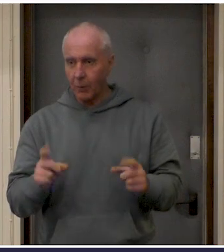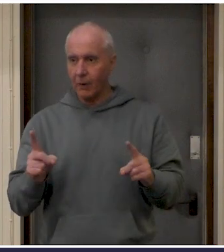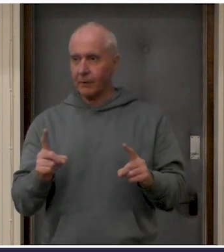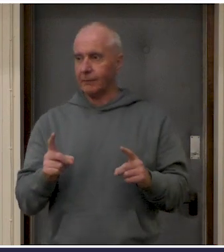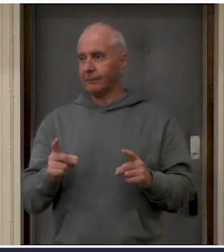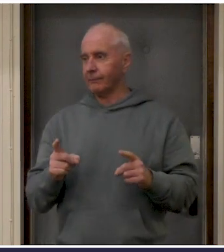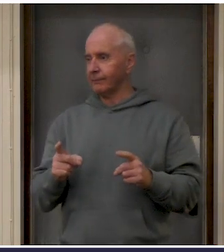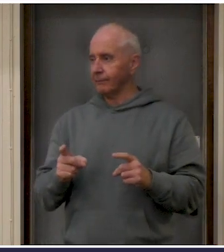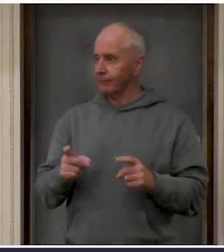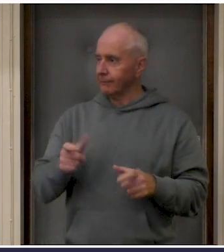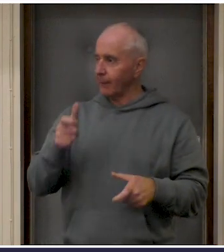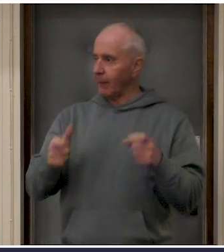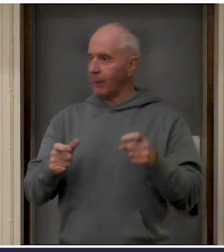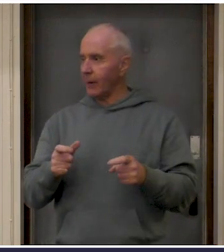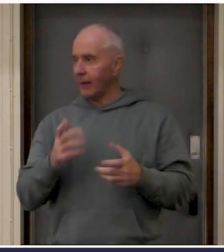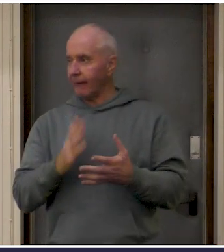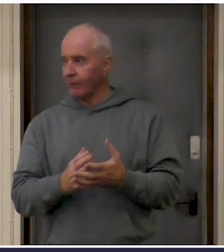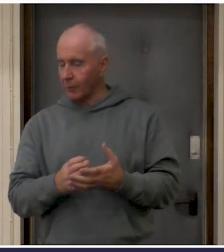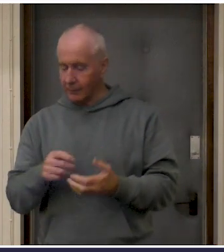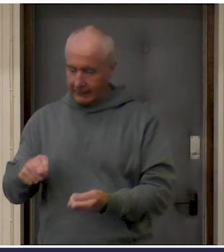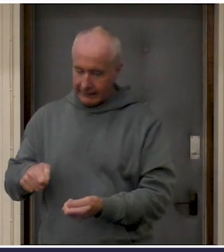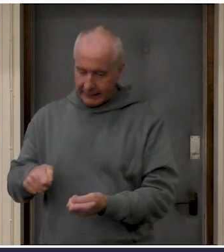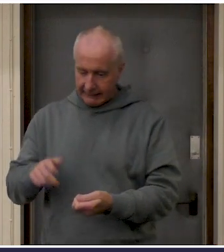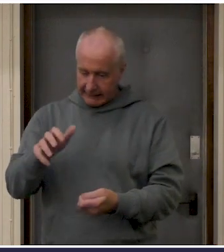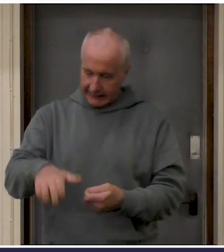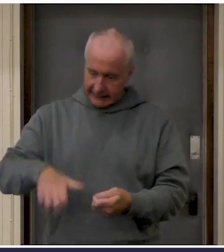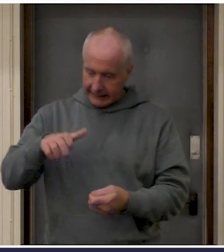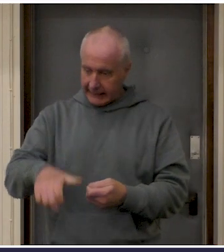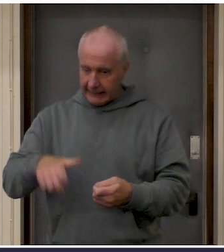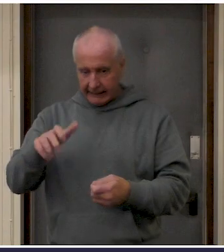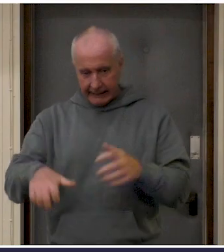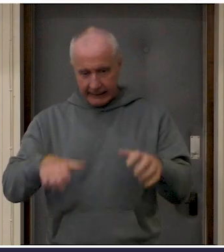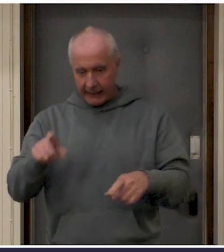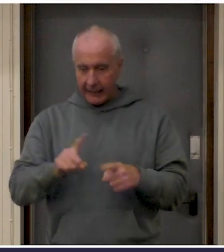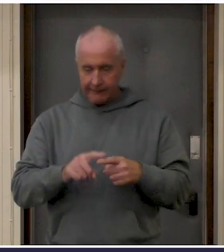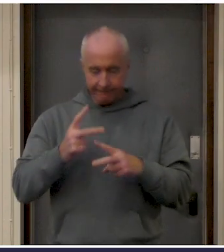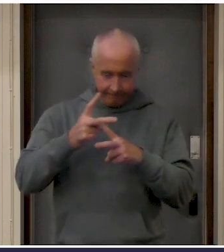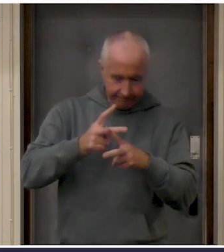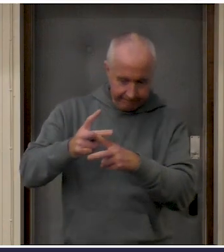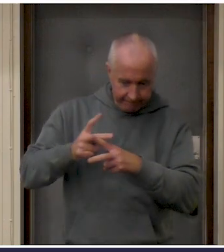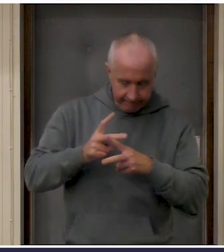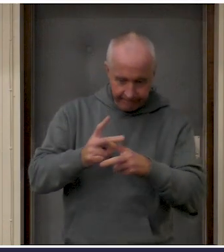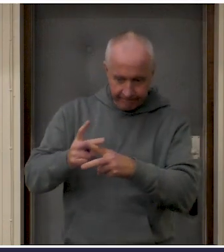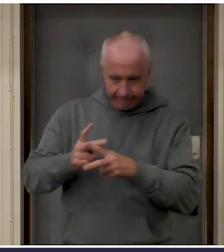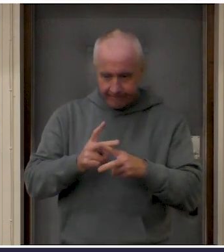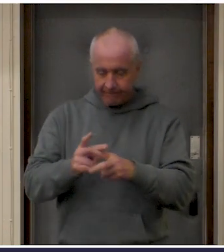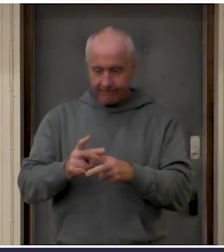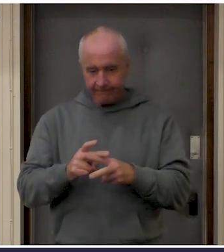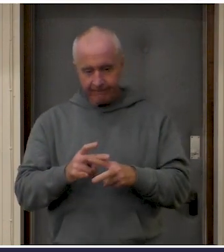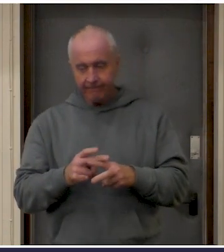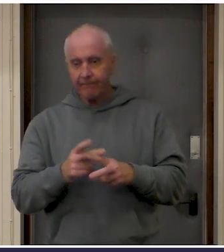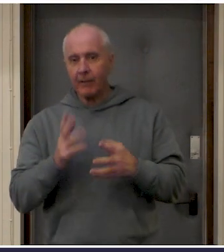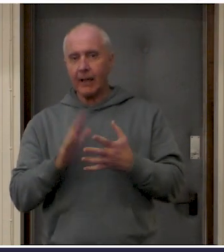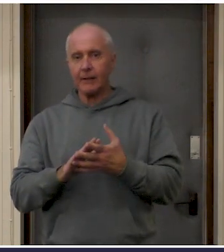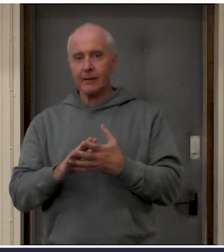men go in and ship all of that earth to be responsible stewards for nuclear technology. They had to go and get that earth